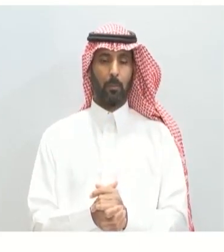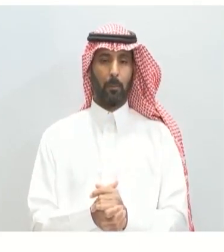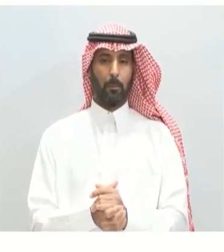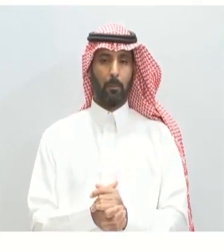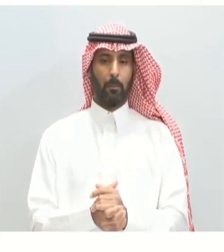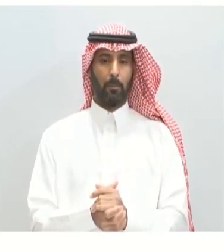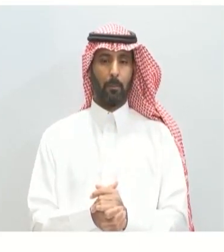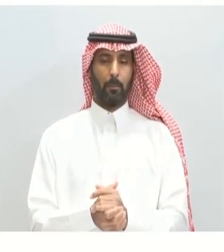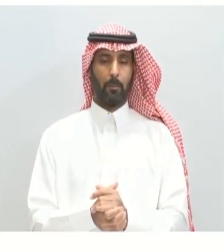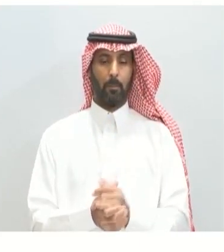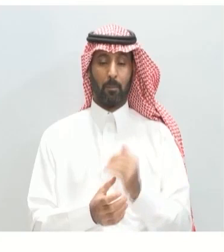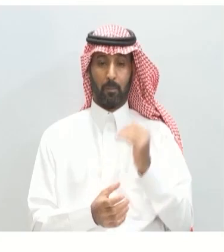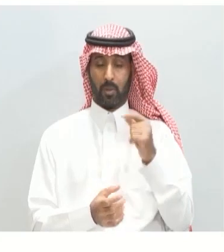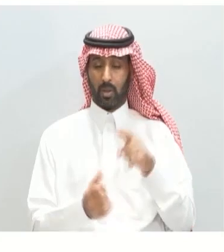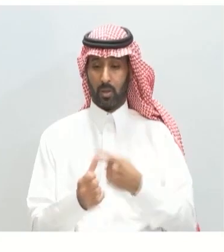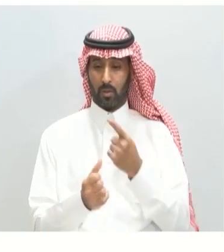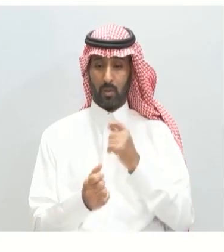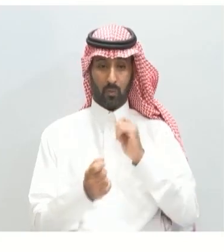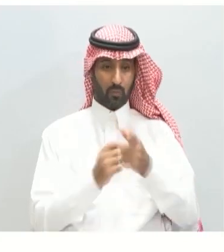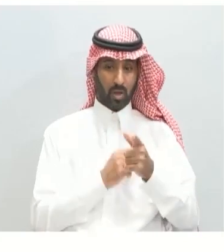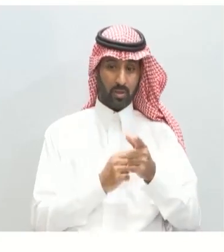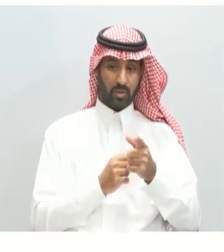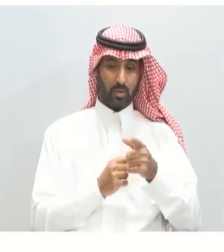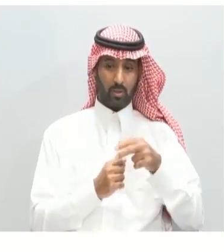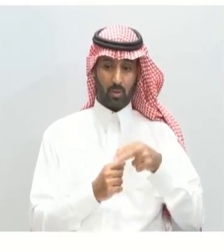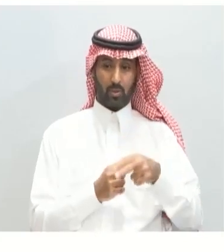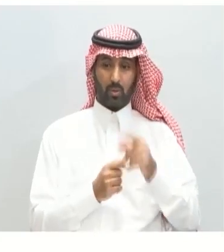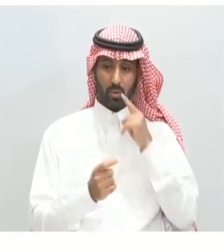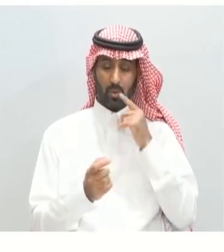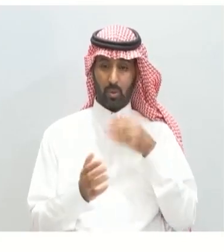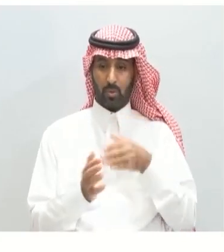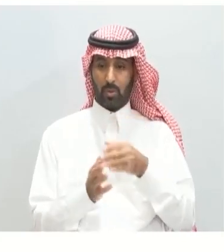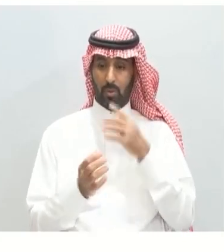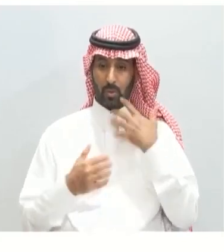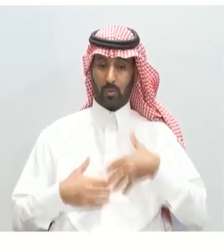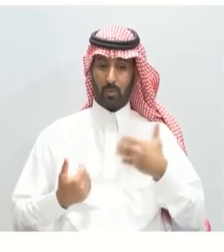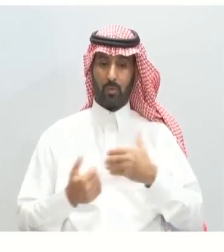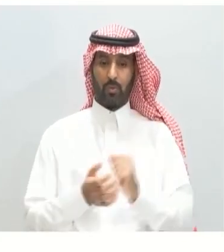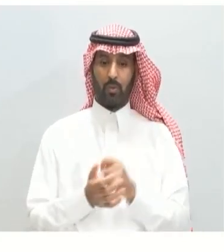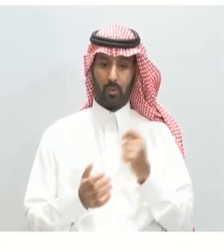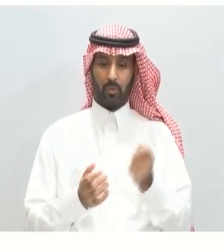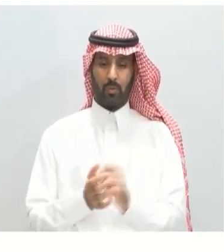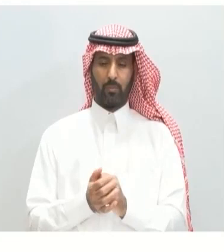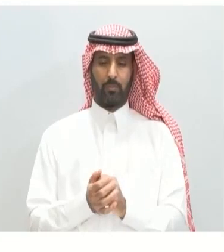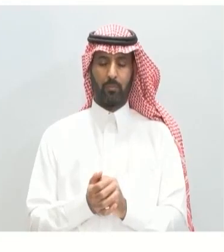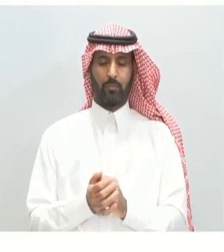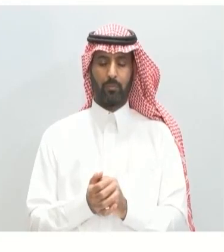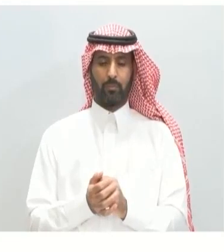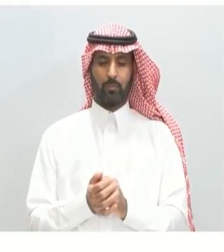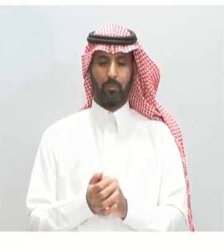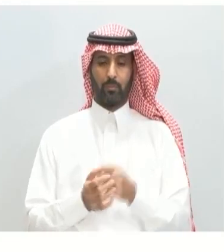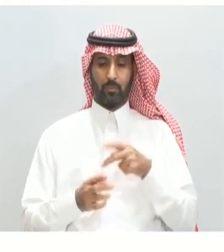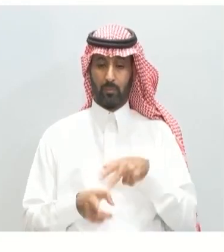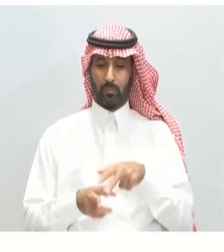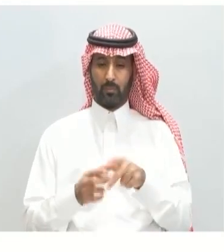good. But I've written here, the faster you ride, the better it feels. The faster you ride, the better it feels. The